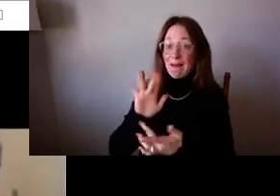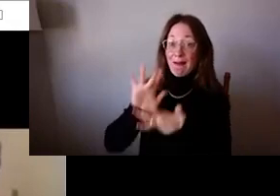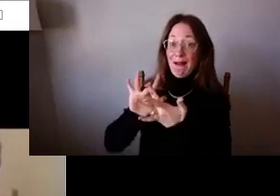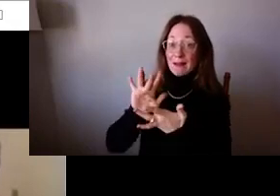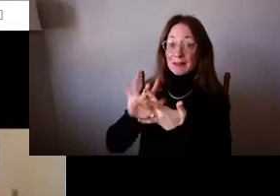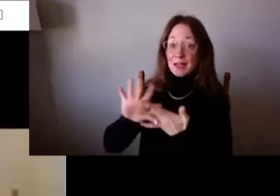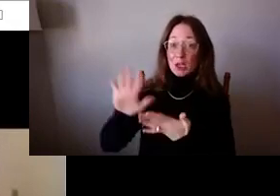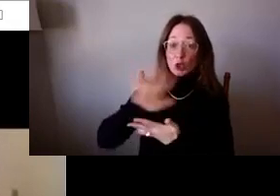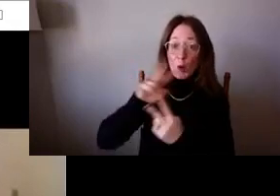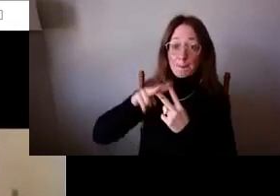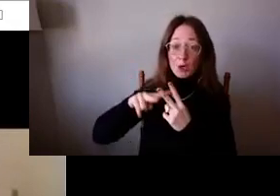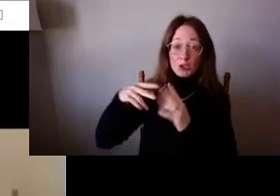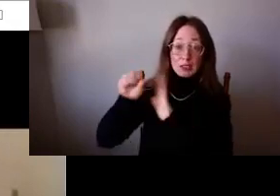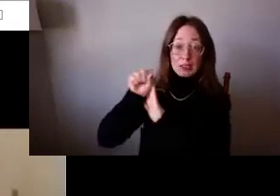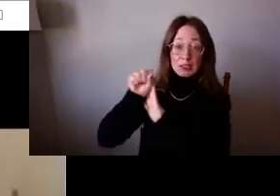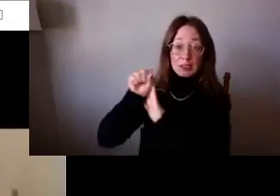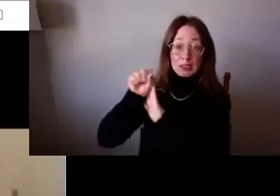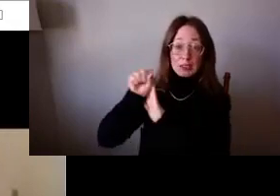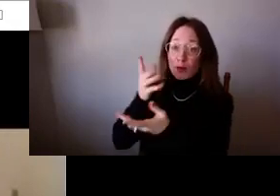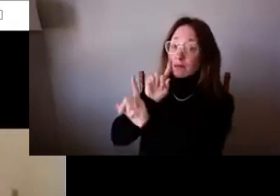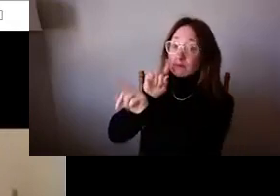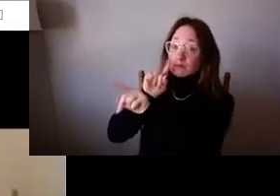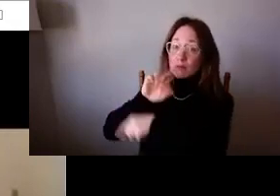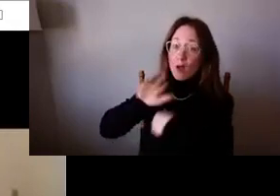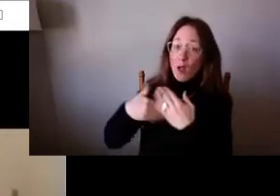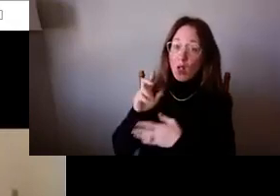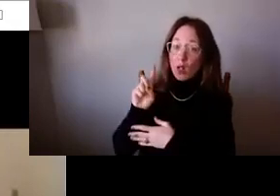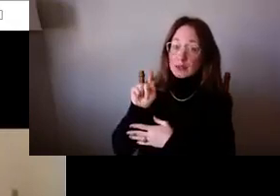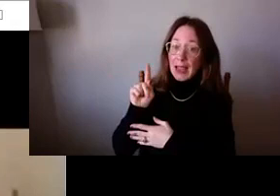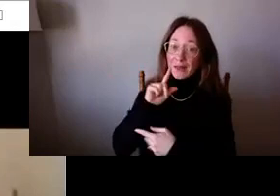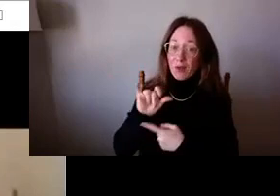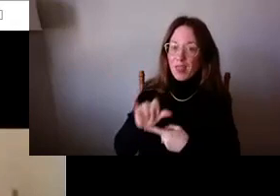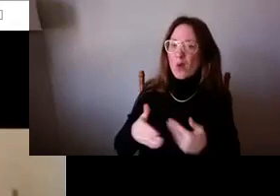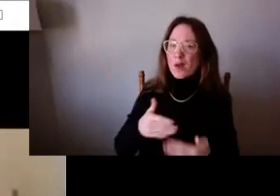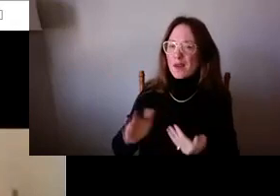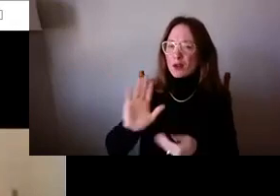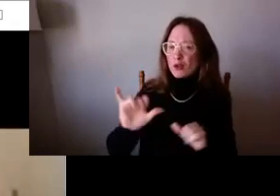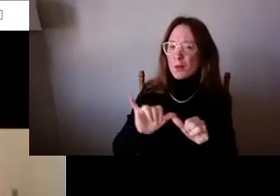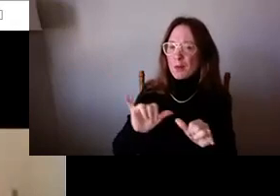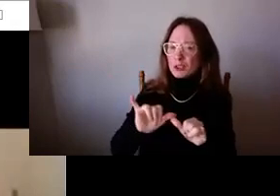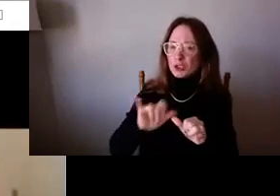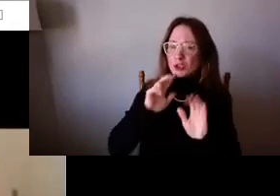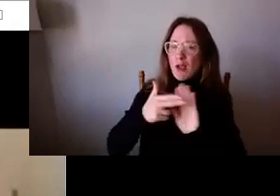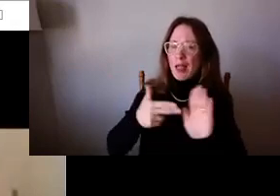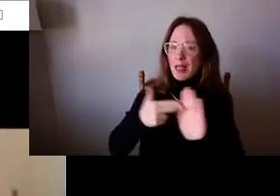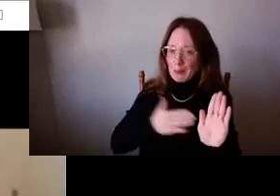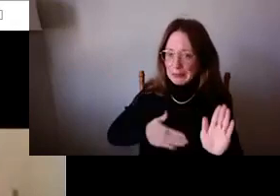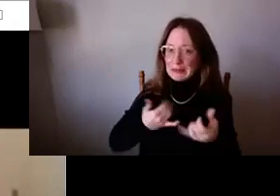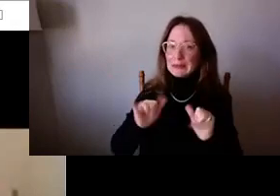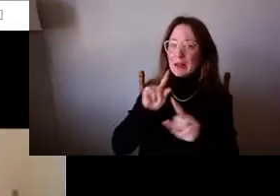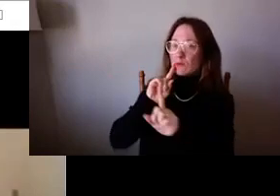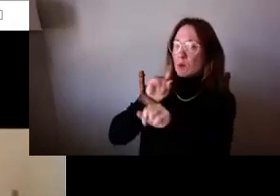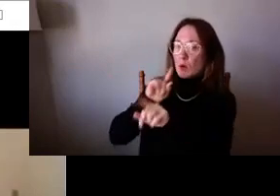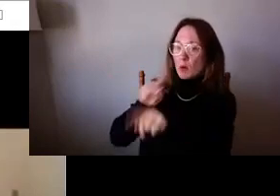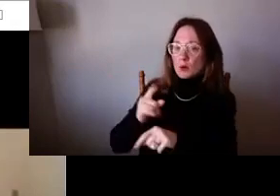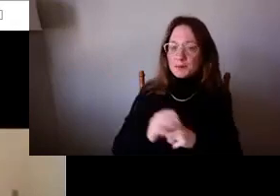state level to provide the data for whatever measures you've decided to pilot. So on the next